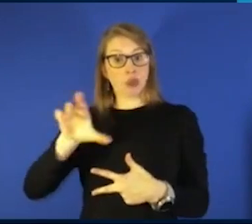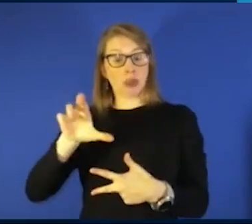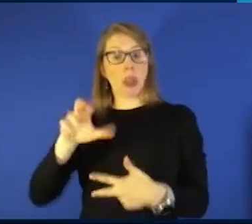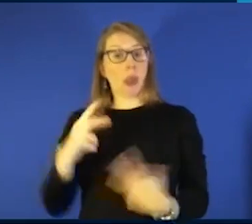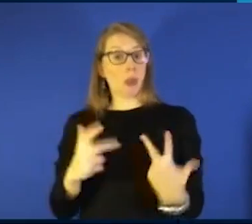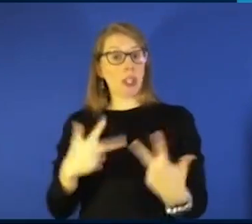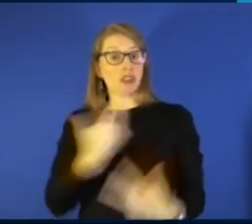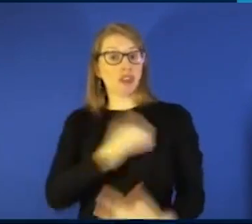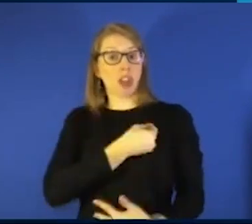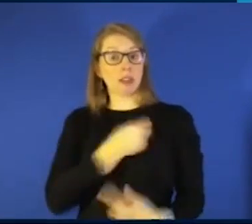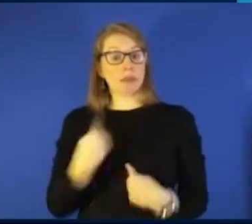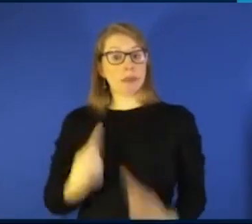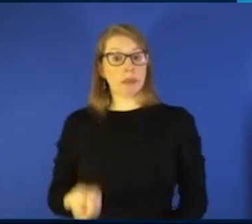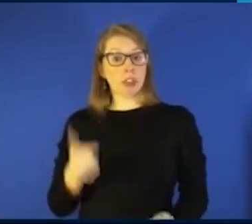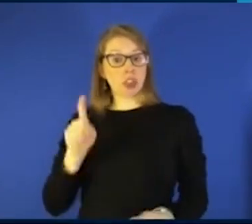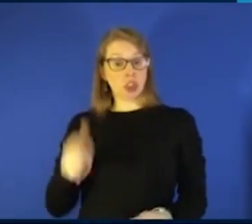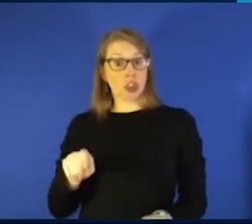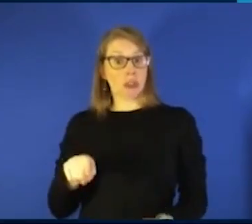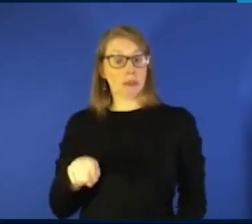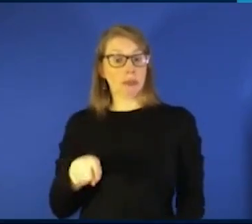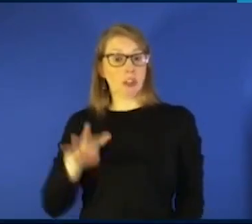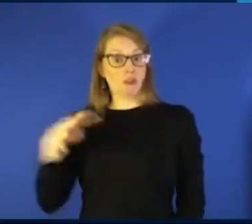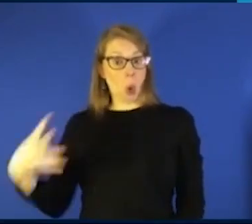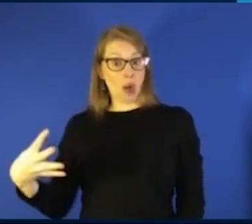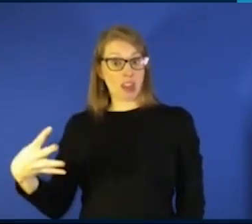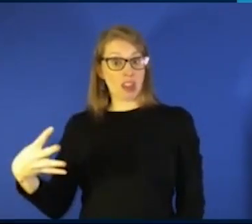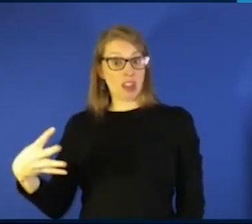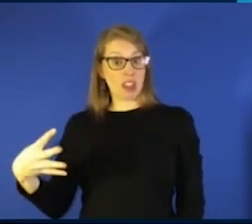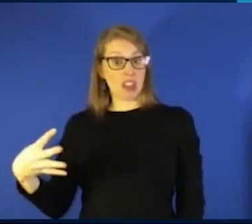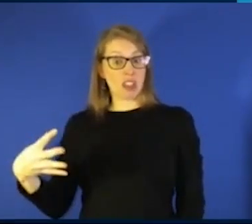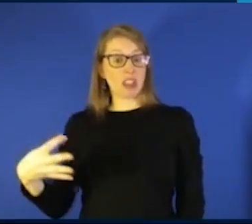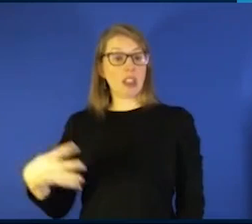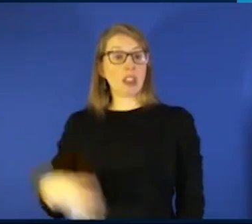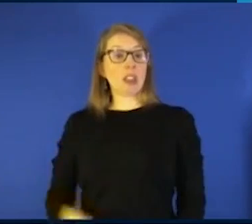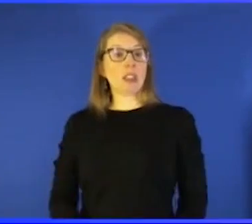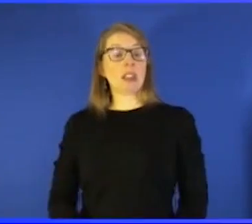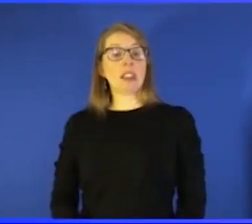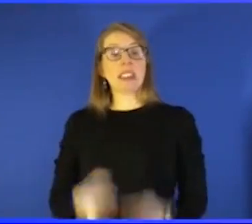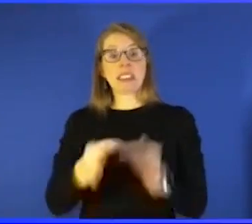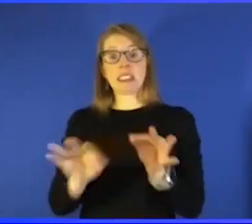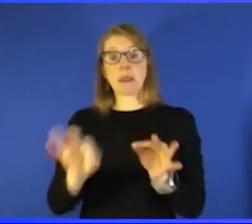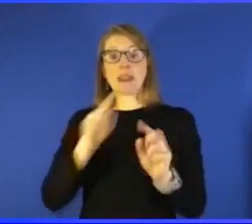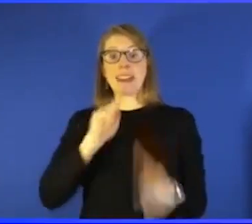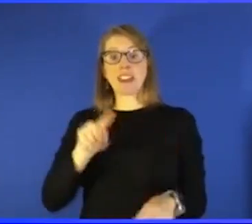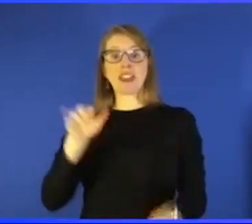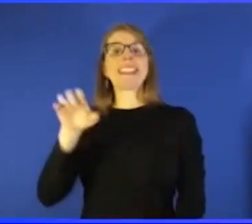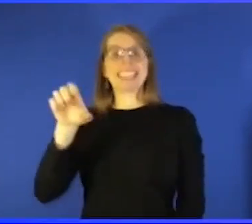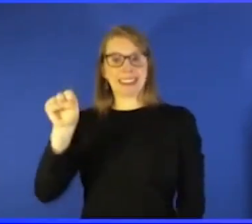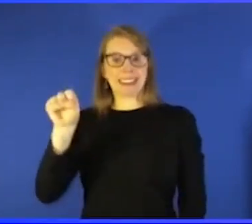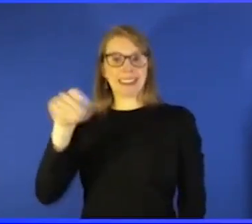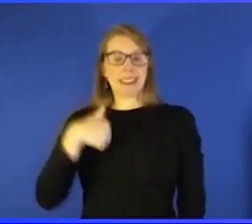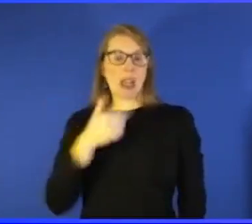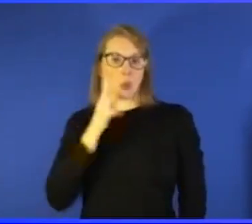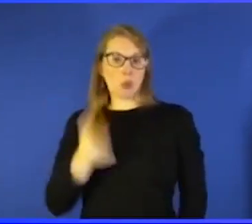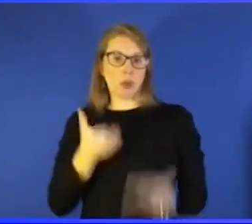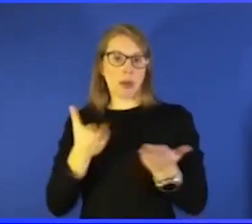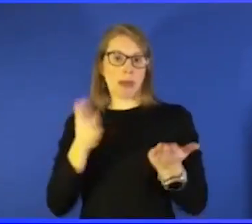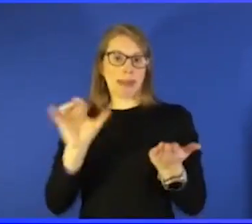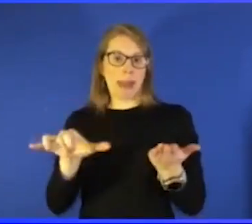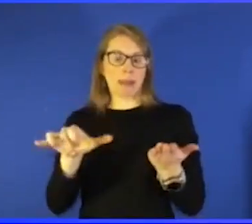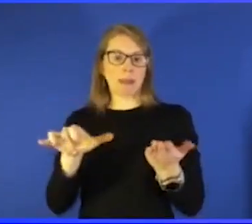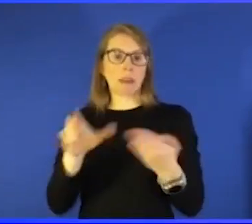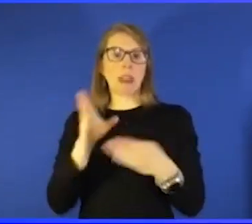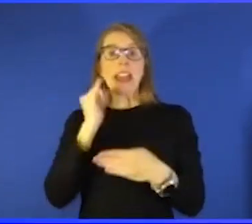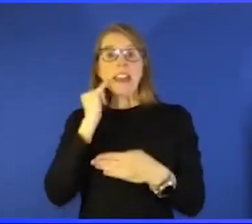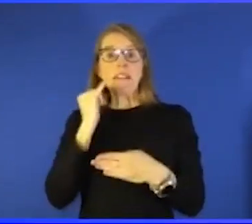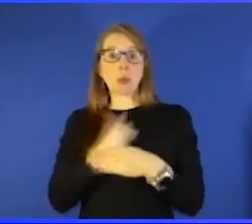wants to know if she should get a 4th shot? Yeah, I think the simple answer is yes. I would recommend that. If it's within that or